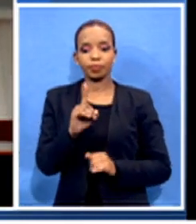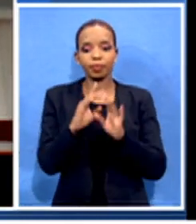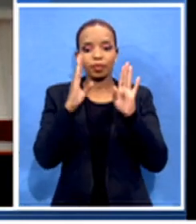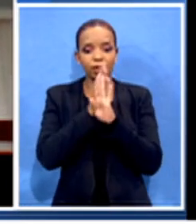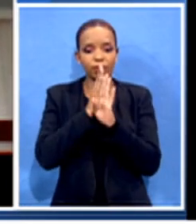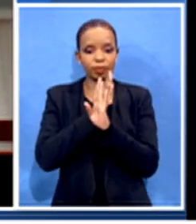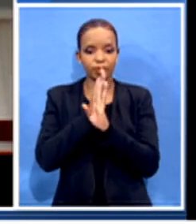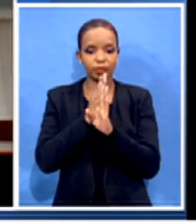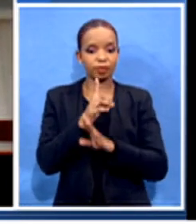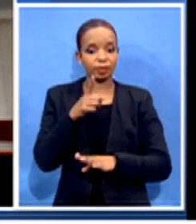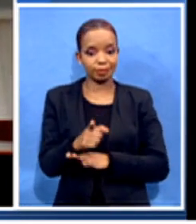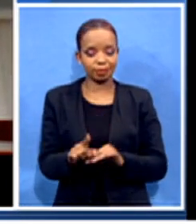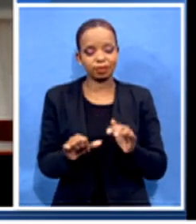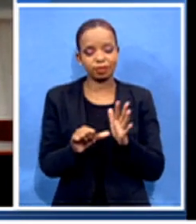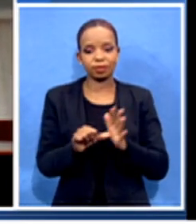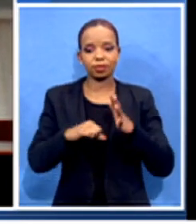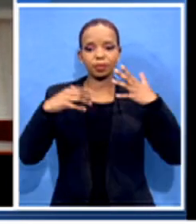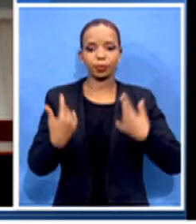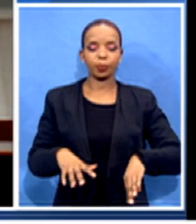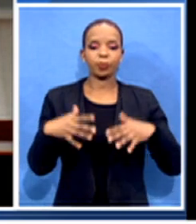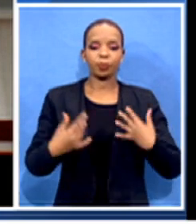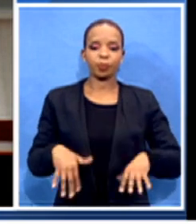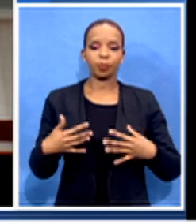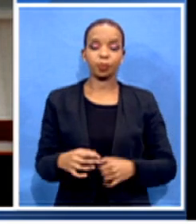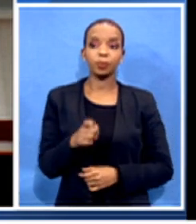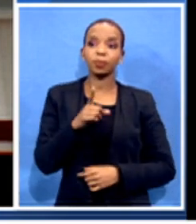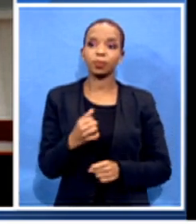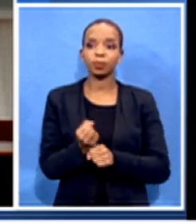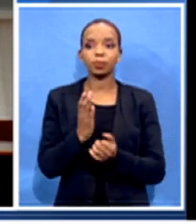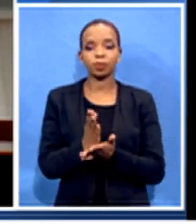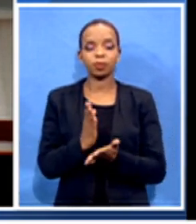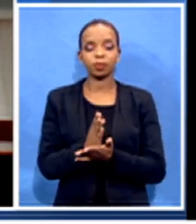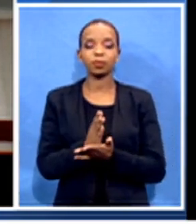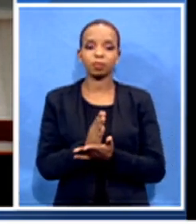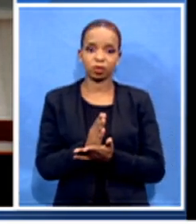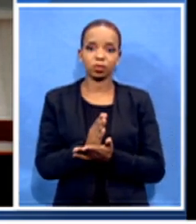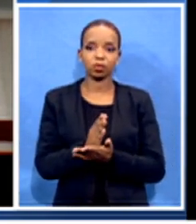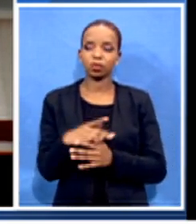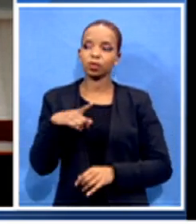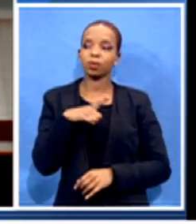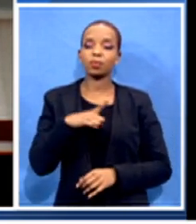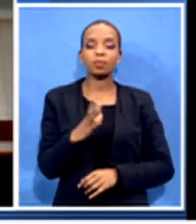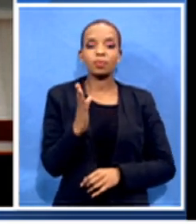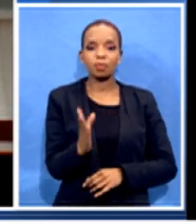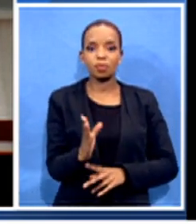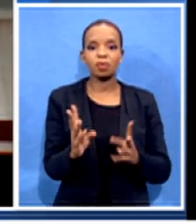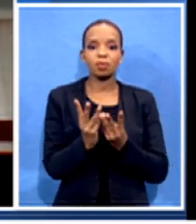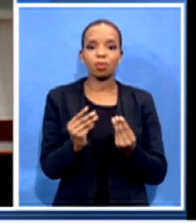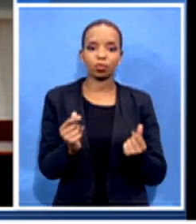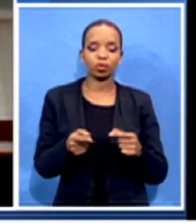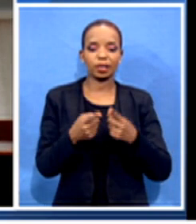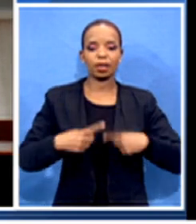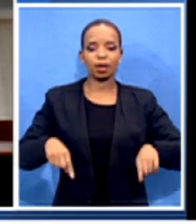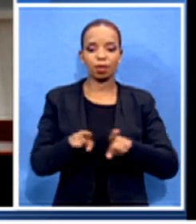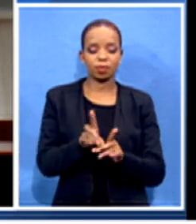very much an important, significant, which we have made it sure to be having embedded into our solution.